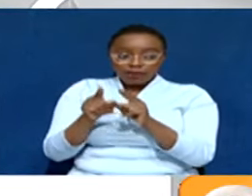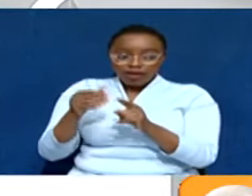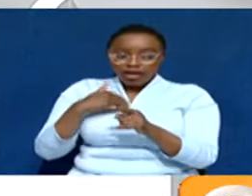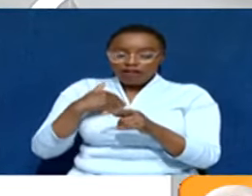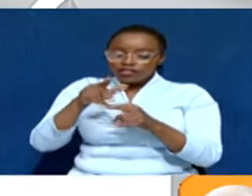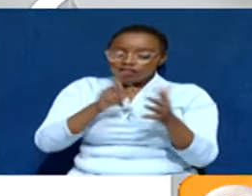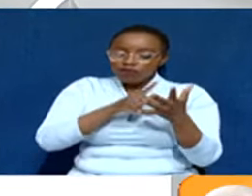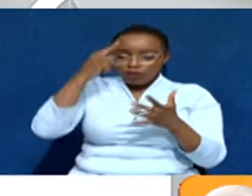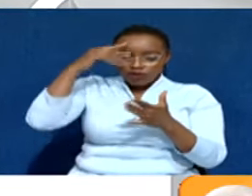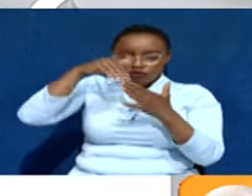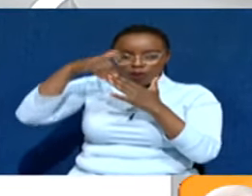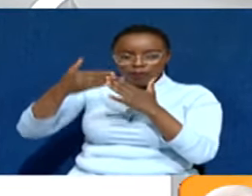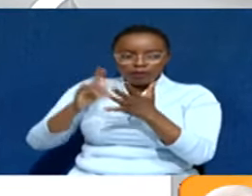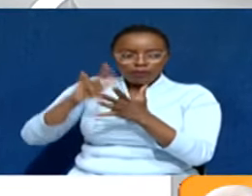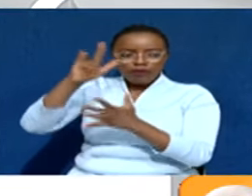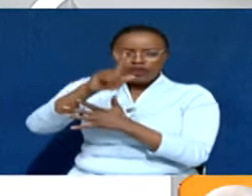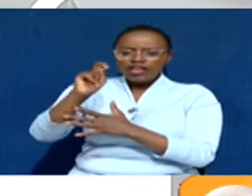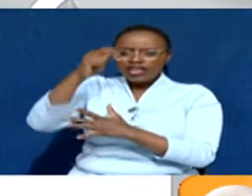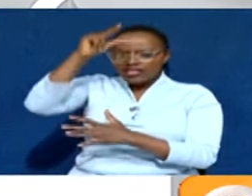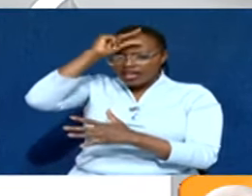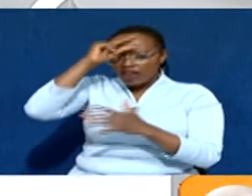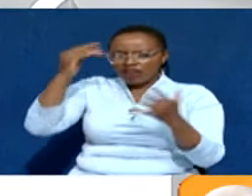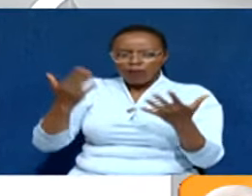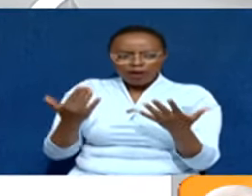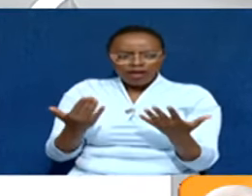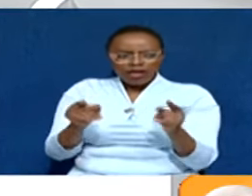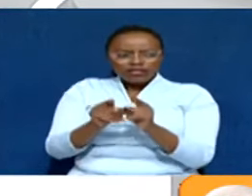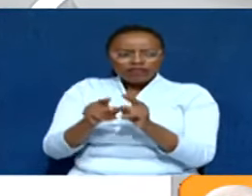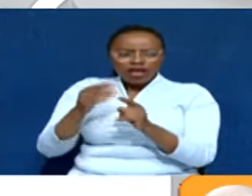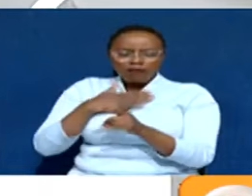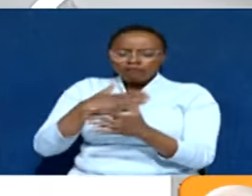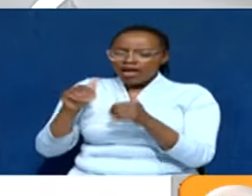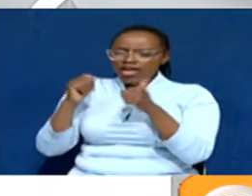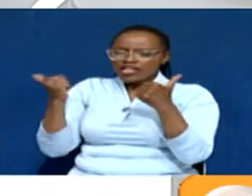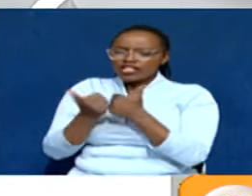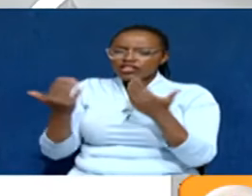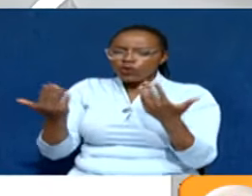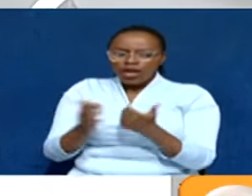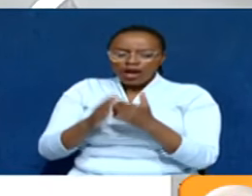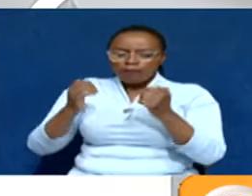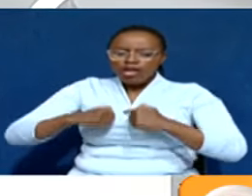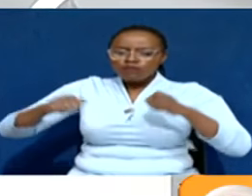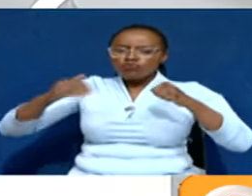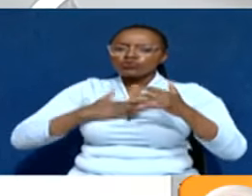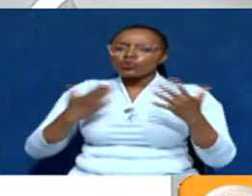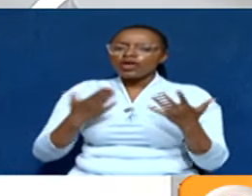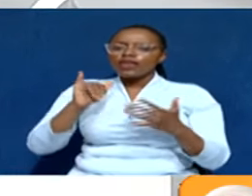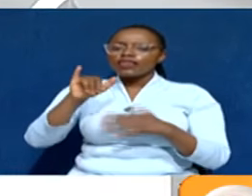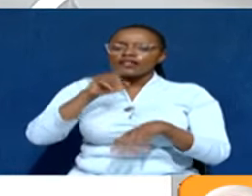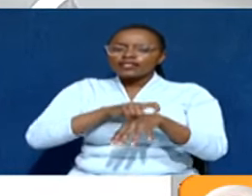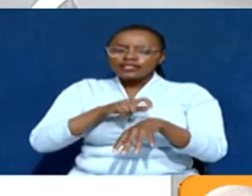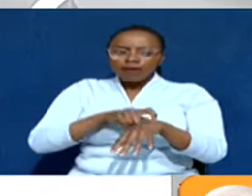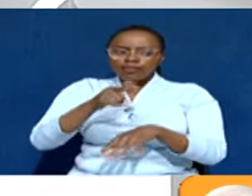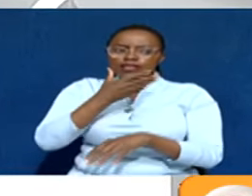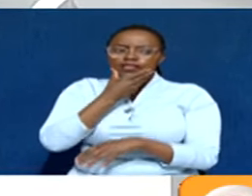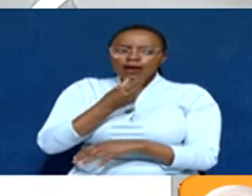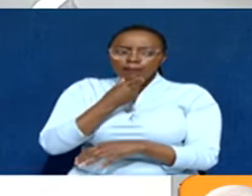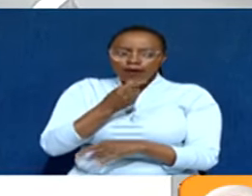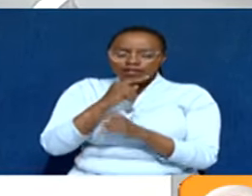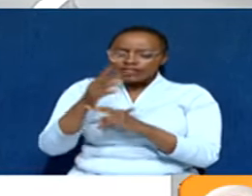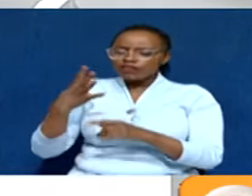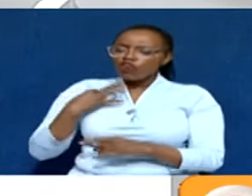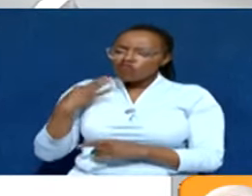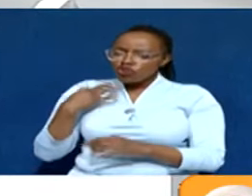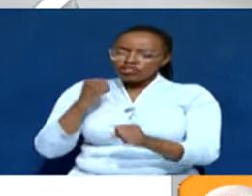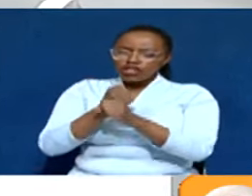flight ticket. Yeah. Where is the Kenyan government? Where is my office that time? Mm. Where is my boss that time? That guy